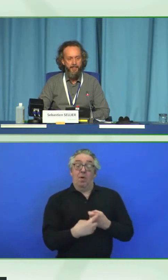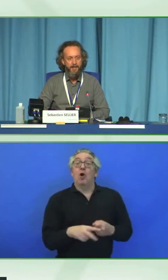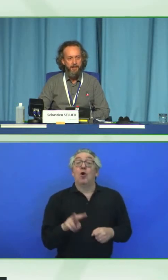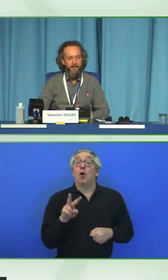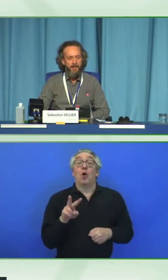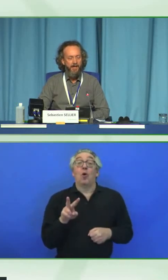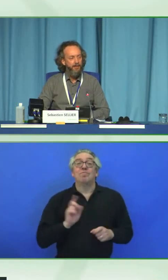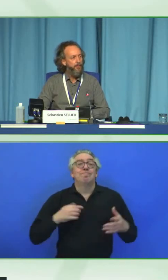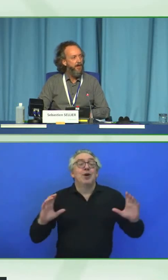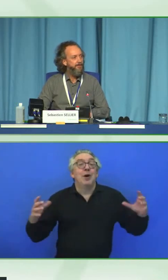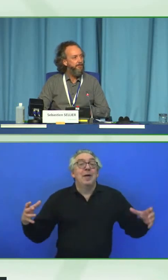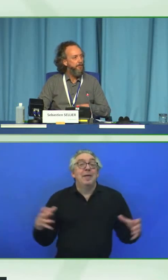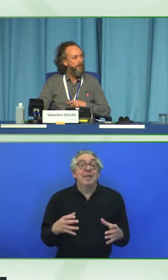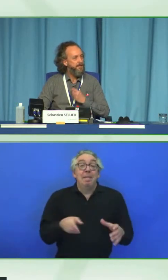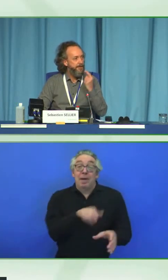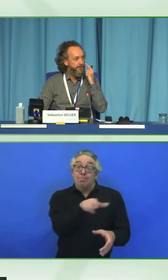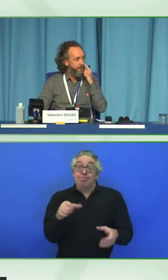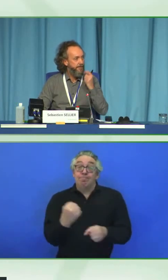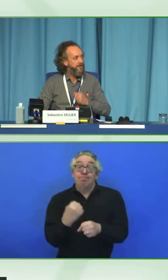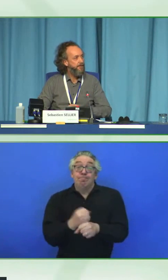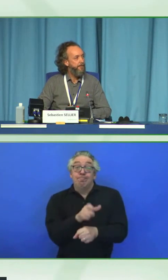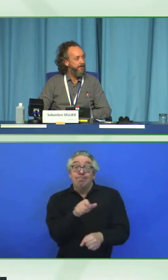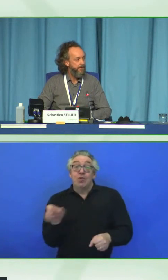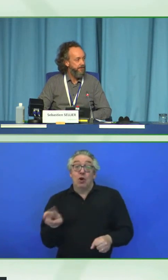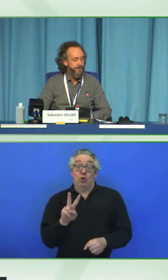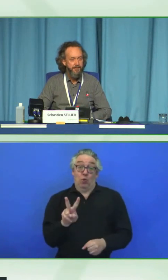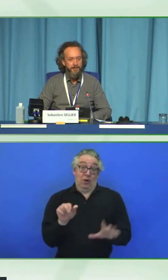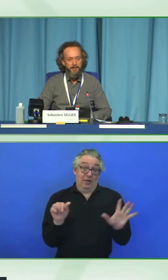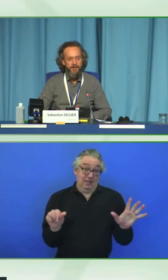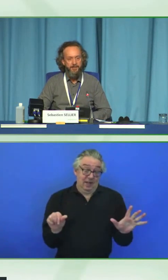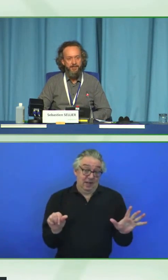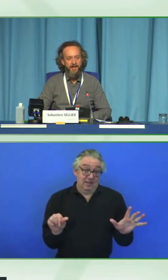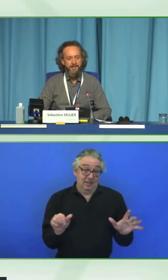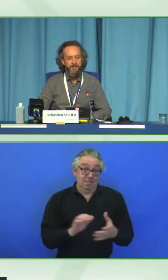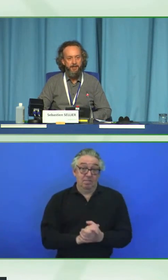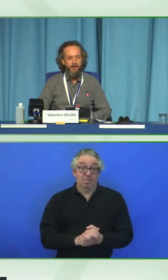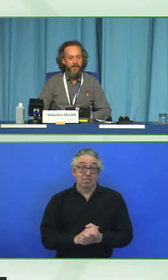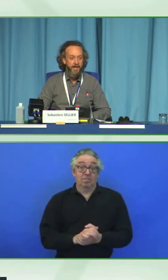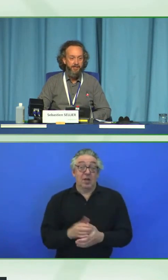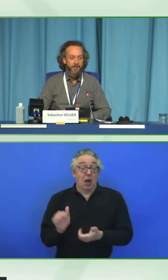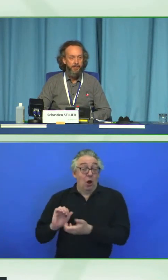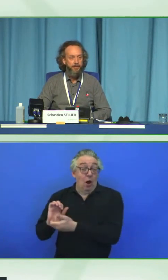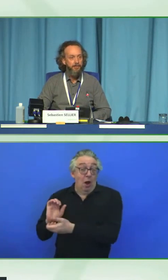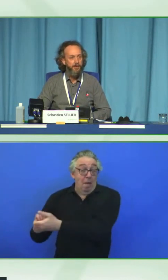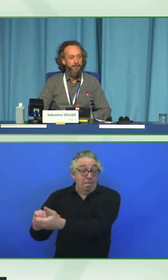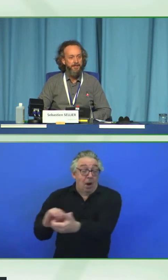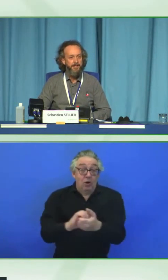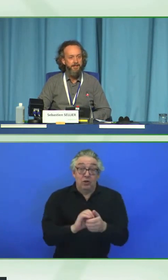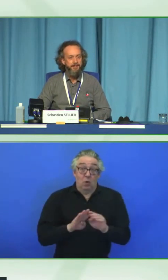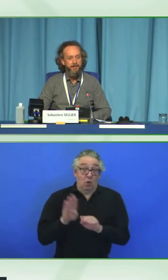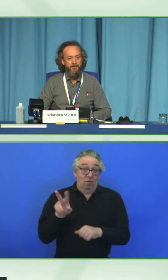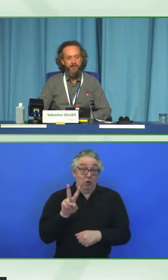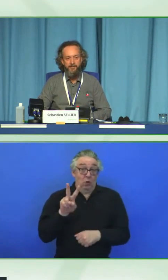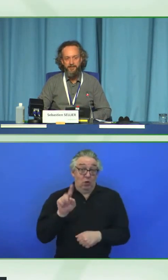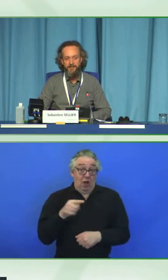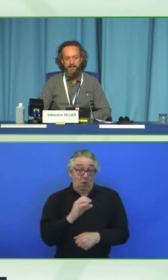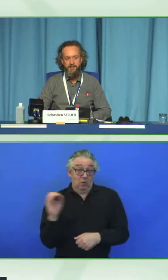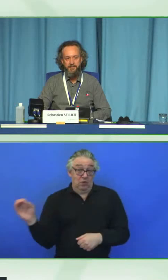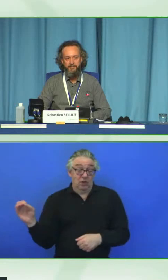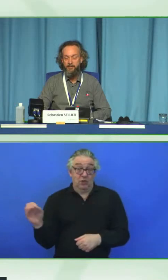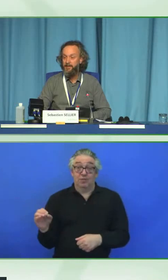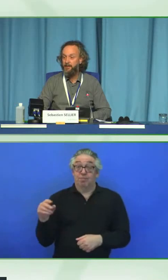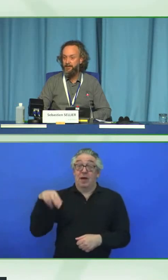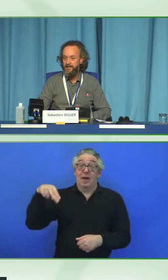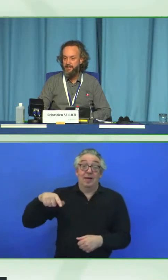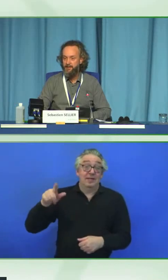members, and we have more than 2,000 partners, such as NGO, companies,